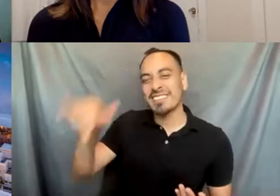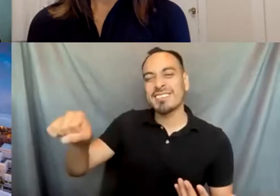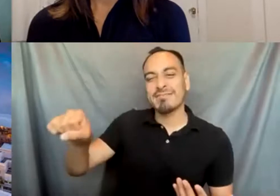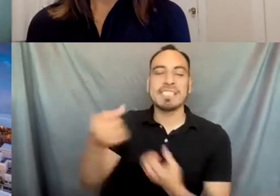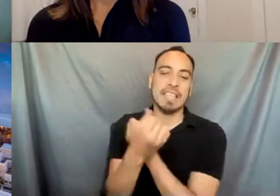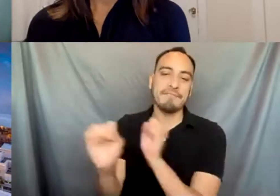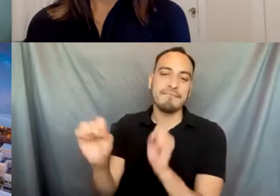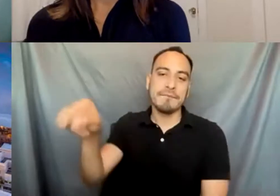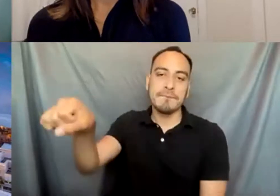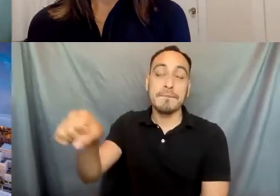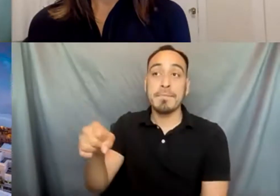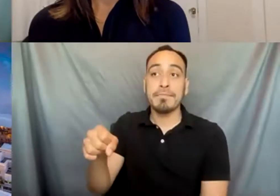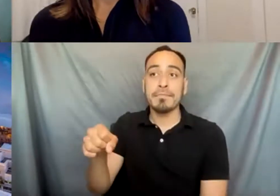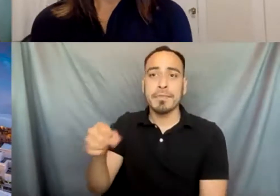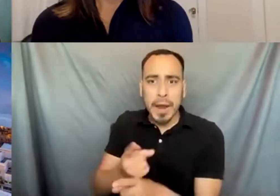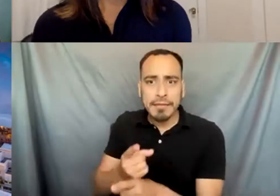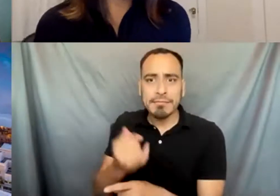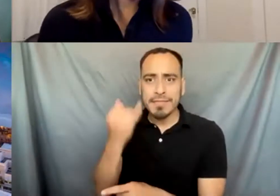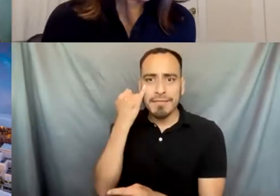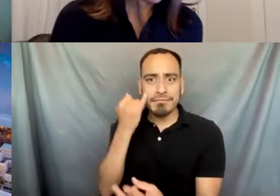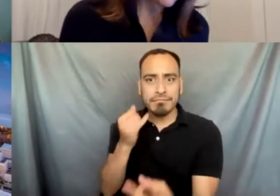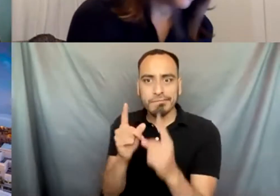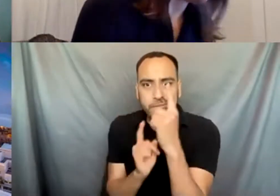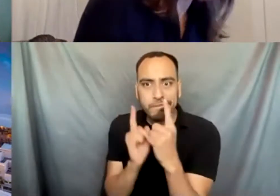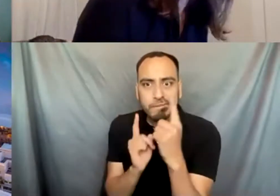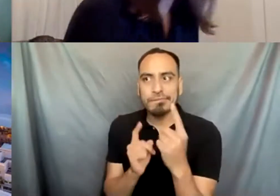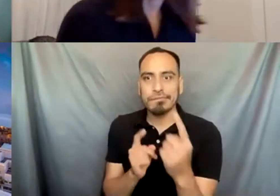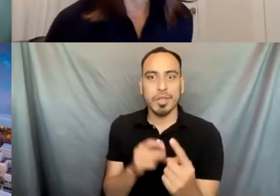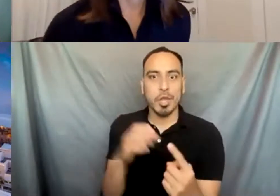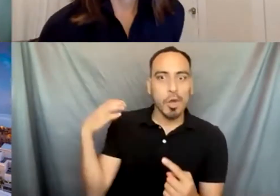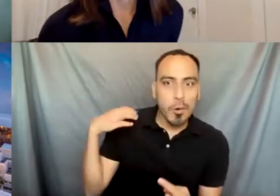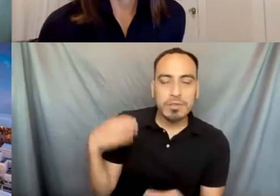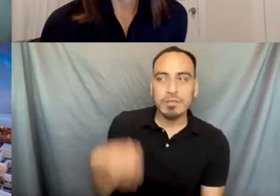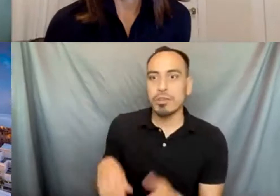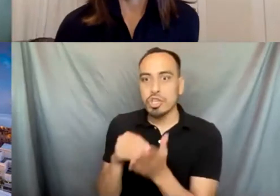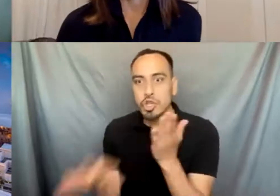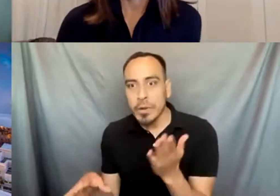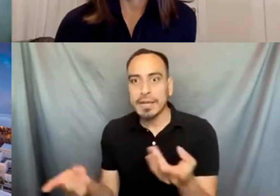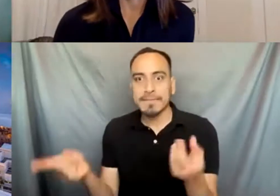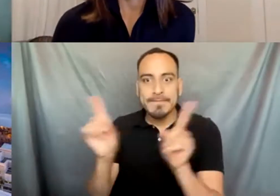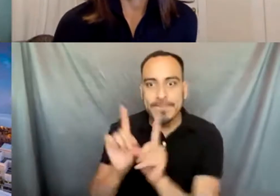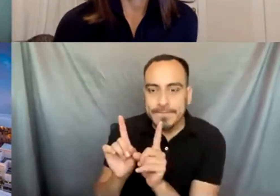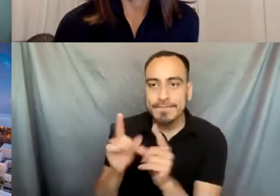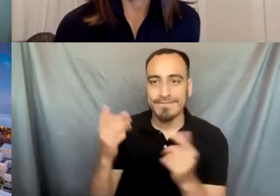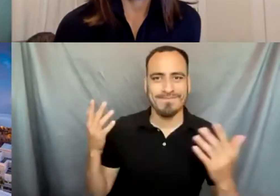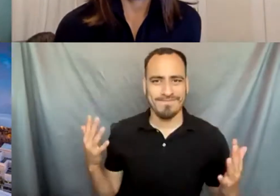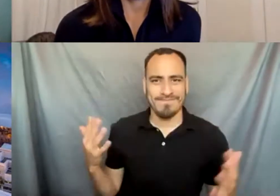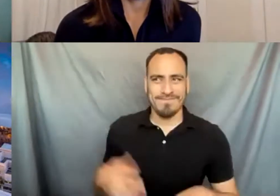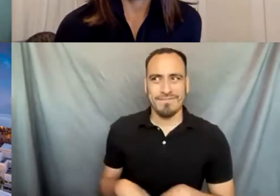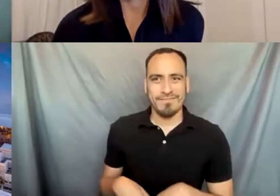it's just a coach and a student, or not a big